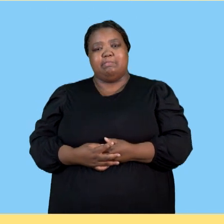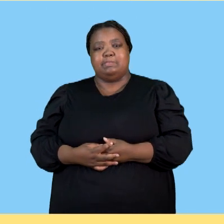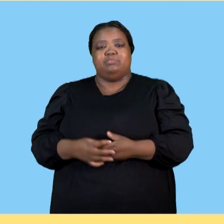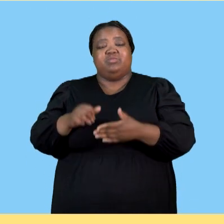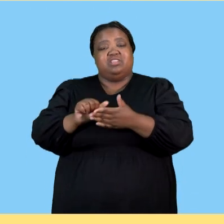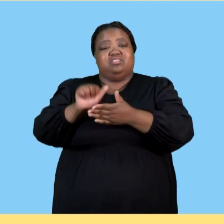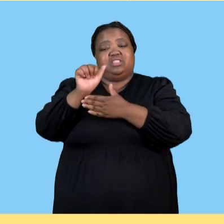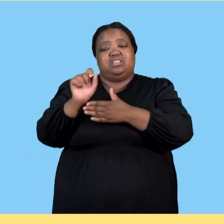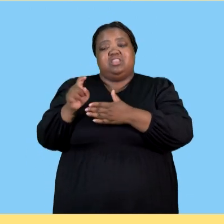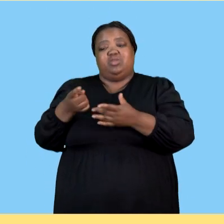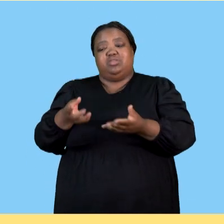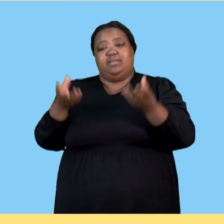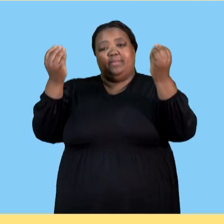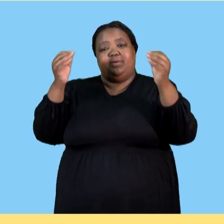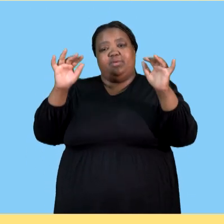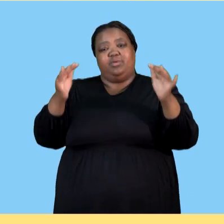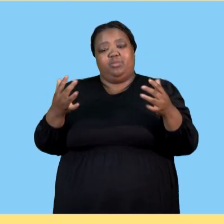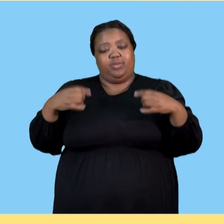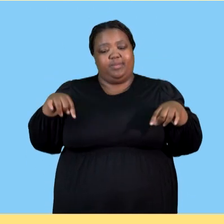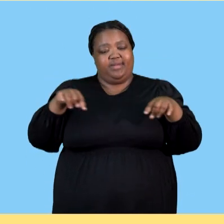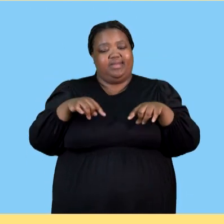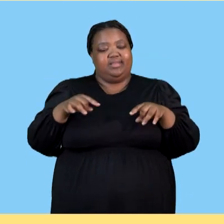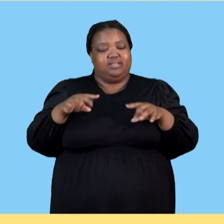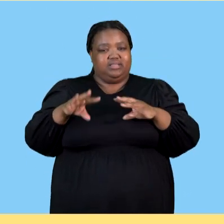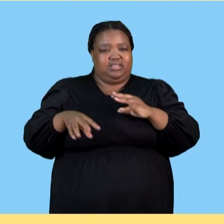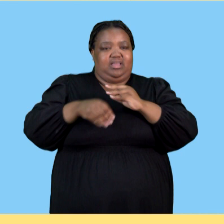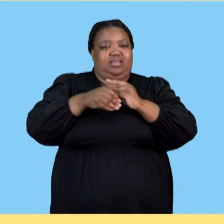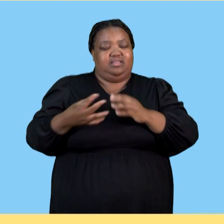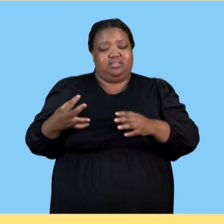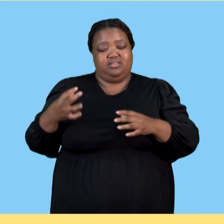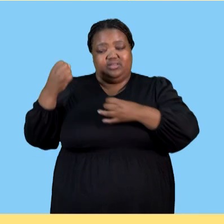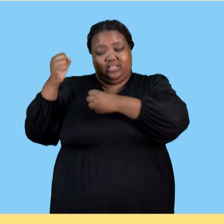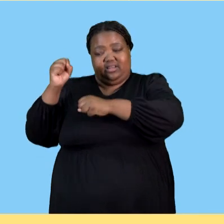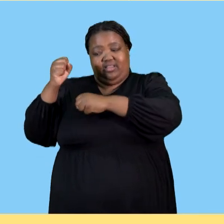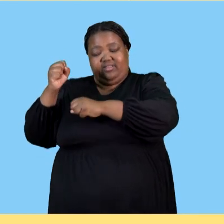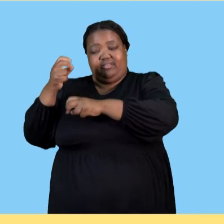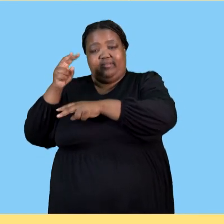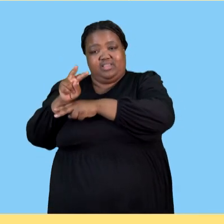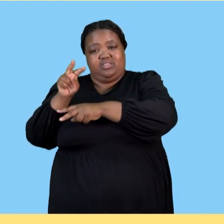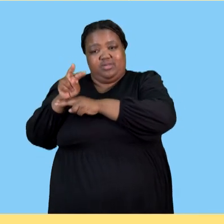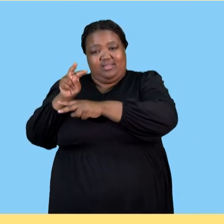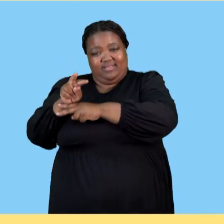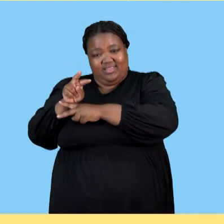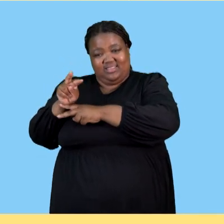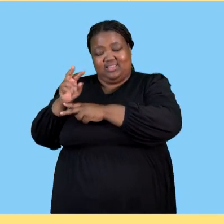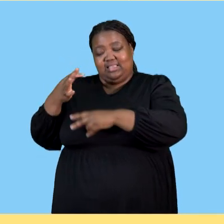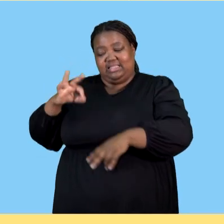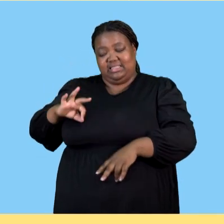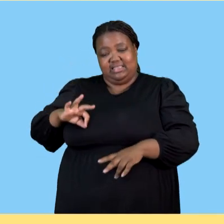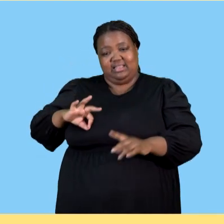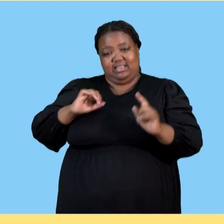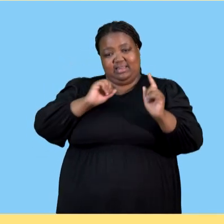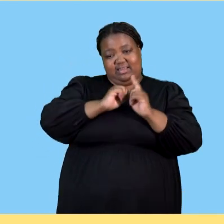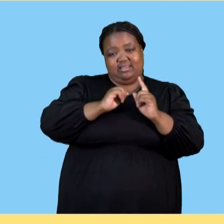16,000. How did we get that one? We added the salary of the factory supervisor, plus